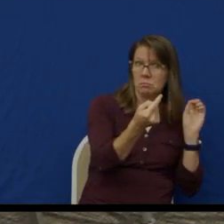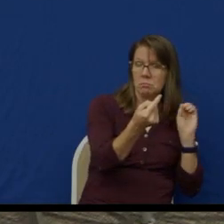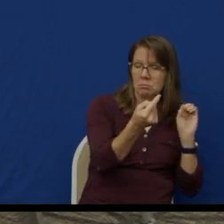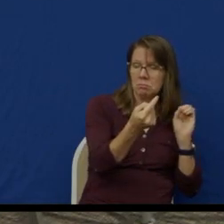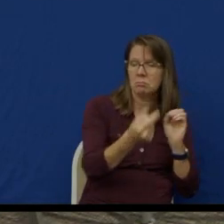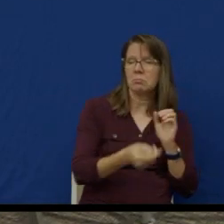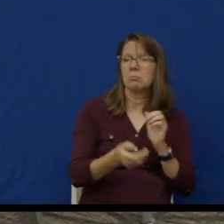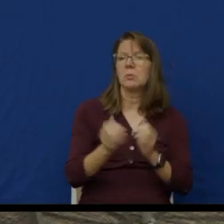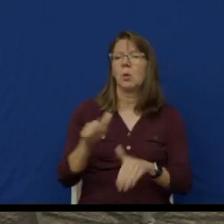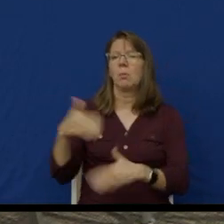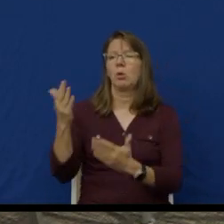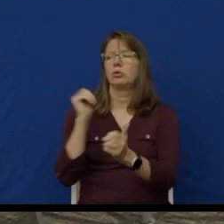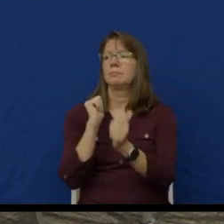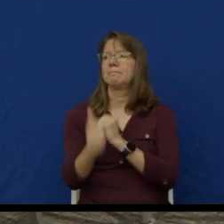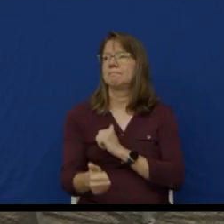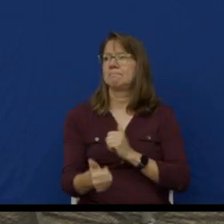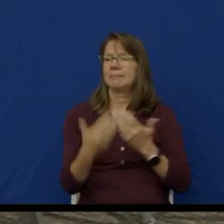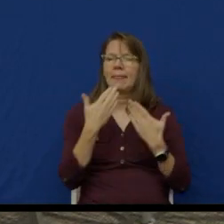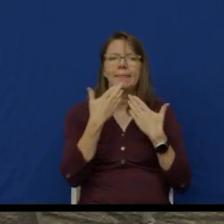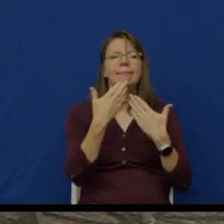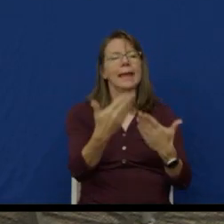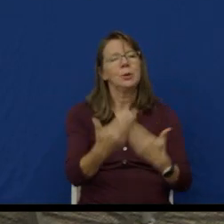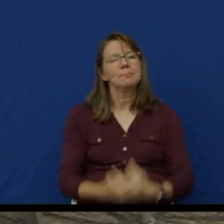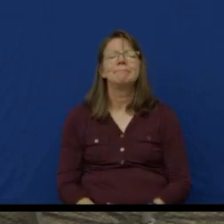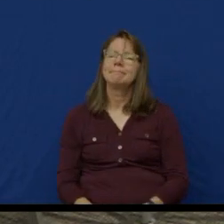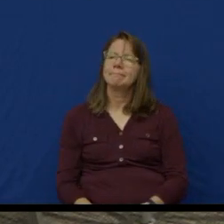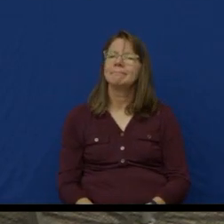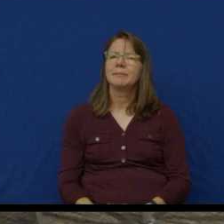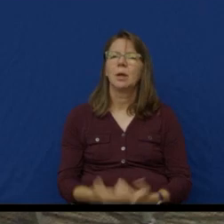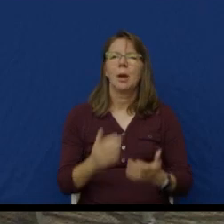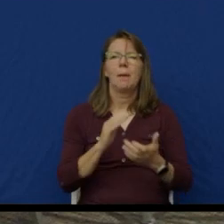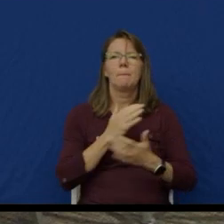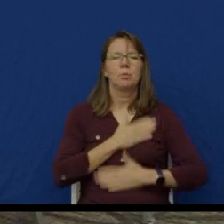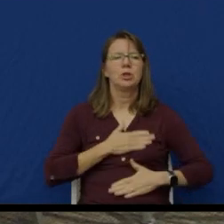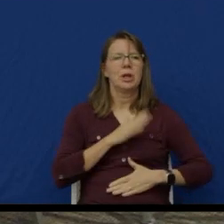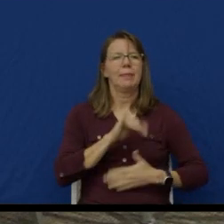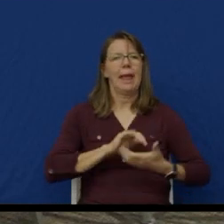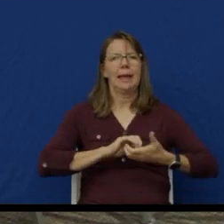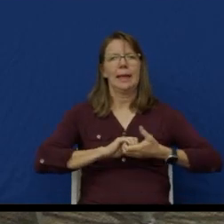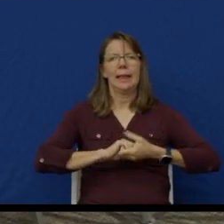Thank you very much. Appreciate the collaboration, Ms. Webb. And